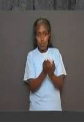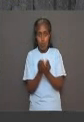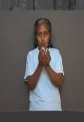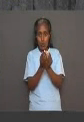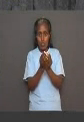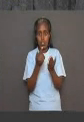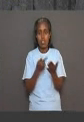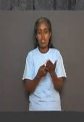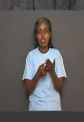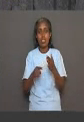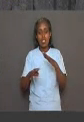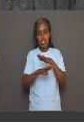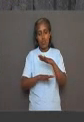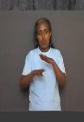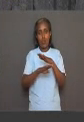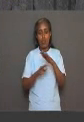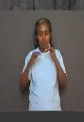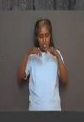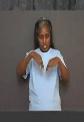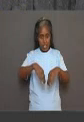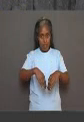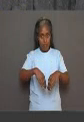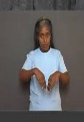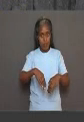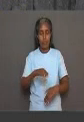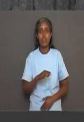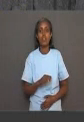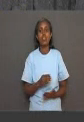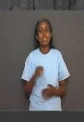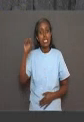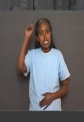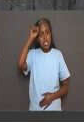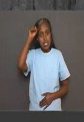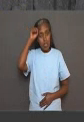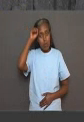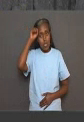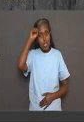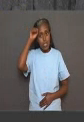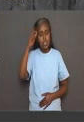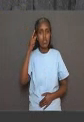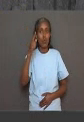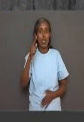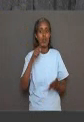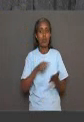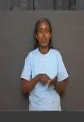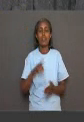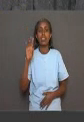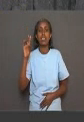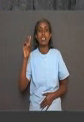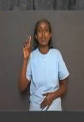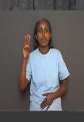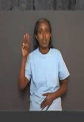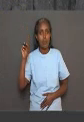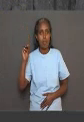from the bottom of the cliff. Samuel is 1.7